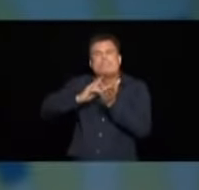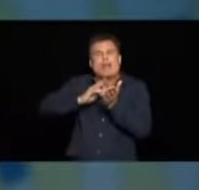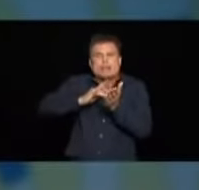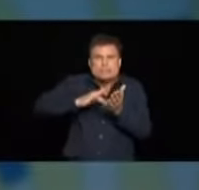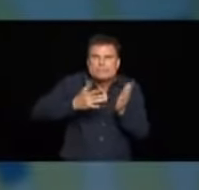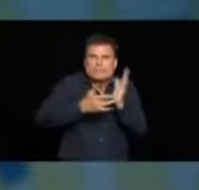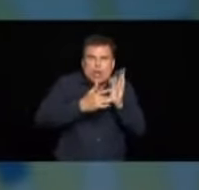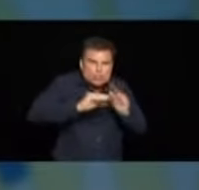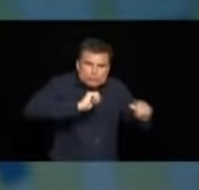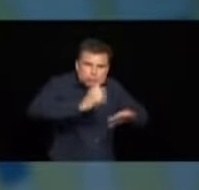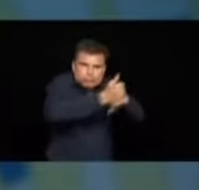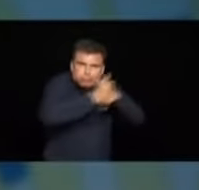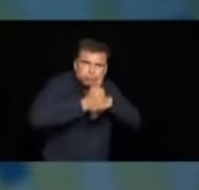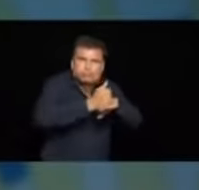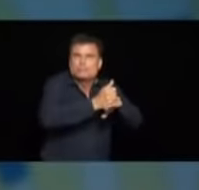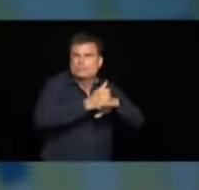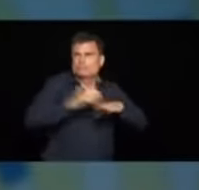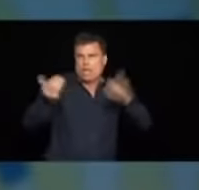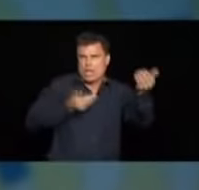can be found at